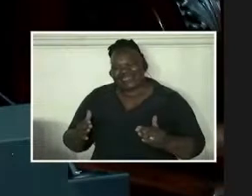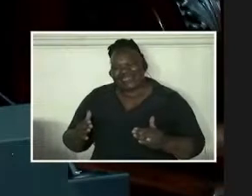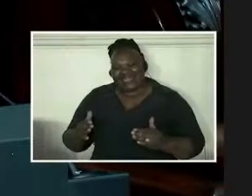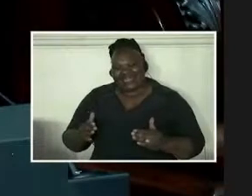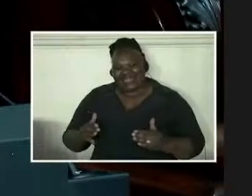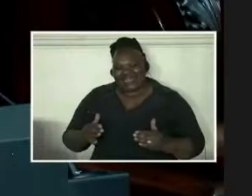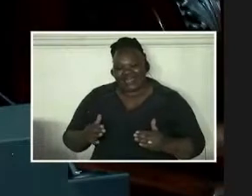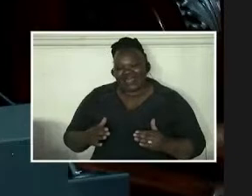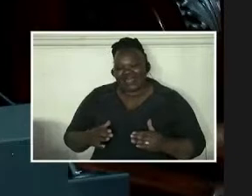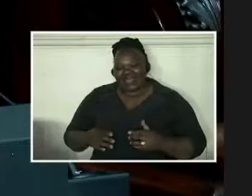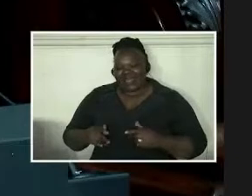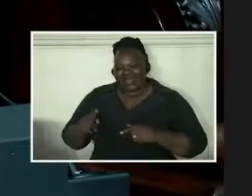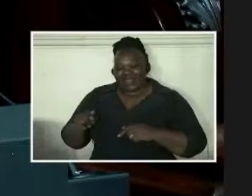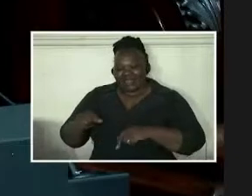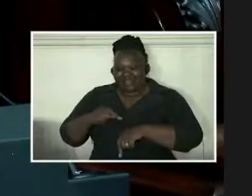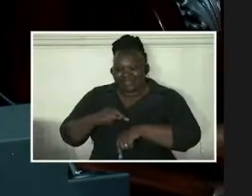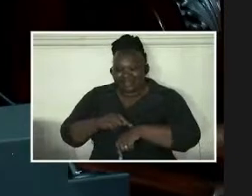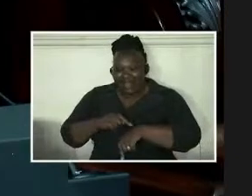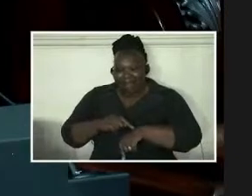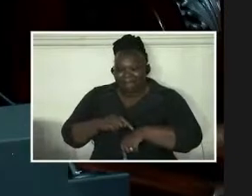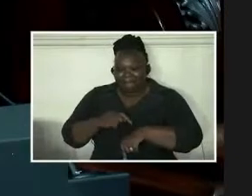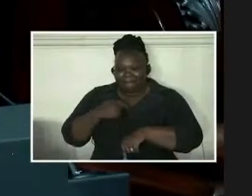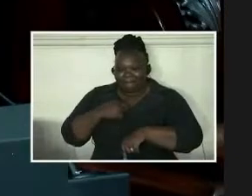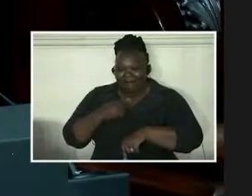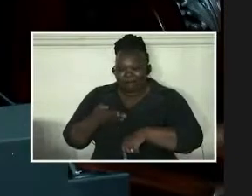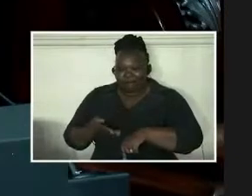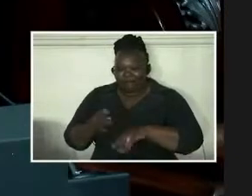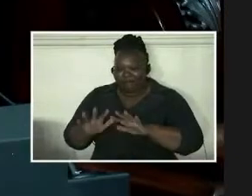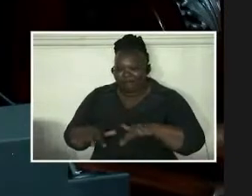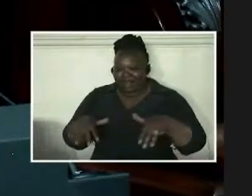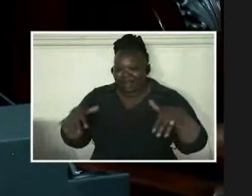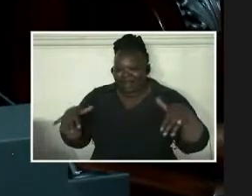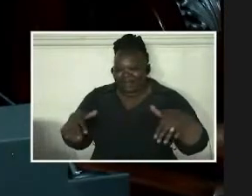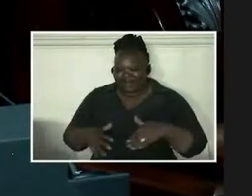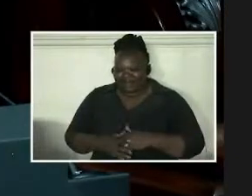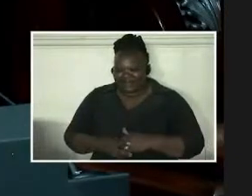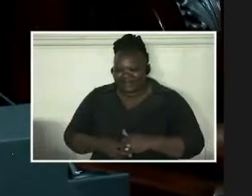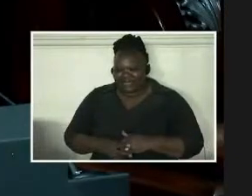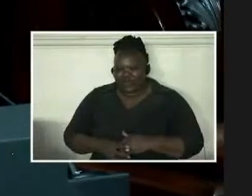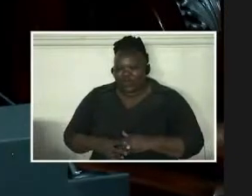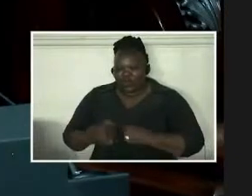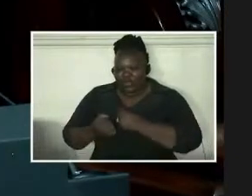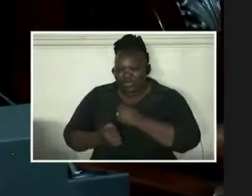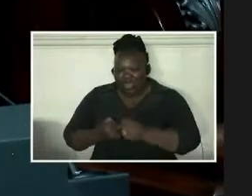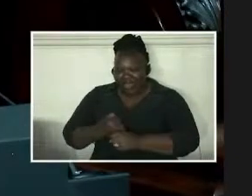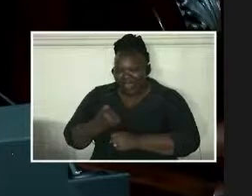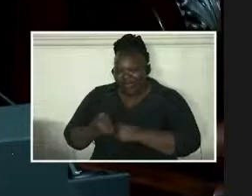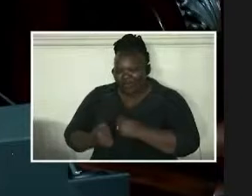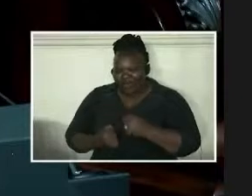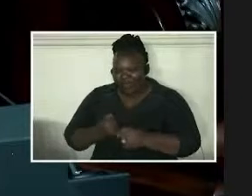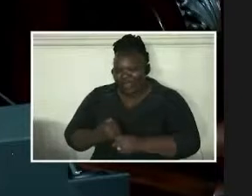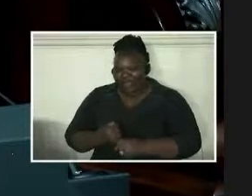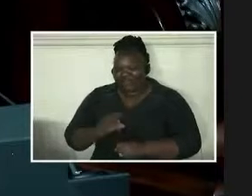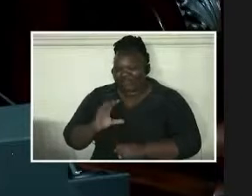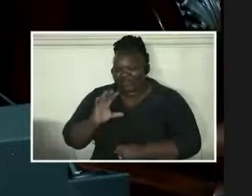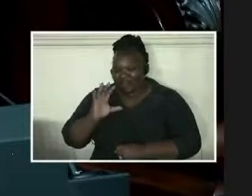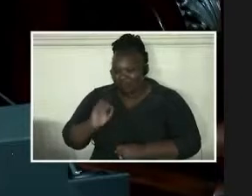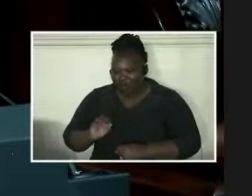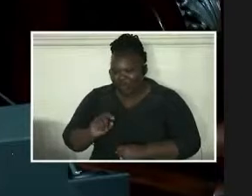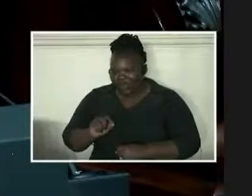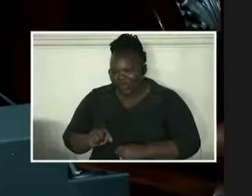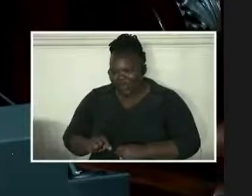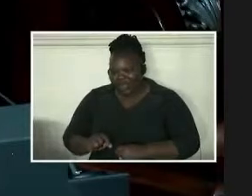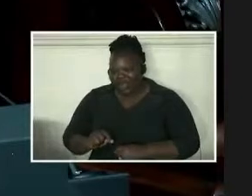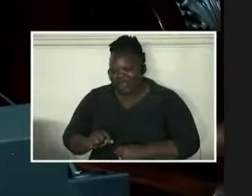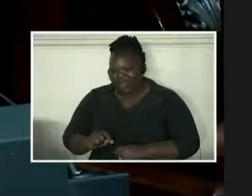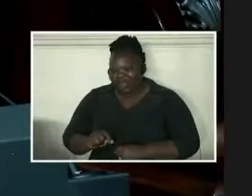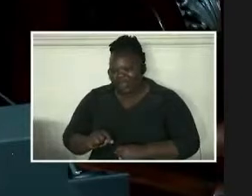that in my short time in this parliament i've noticed that we convene every year in this house to debate if